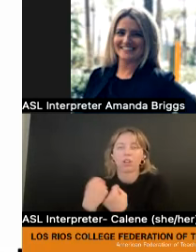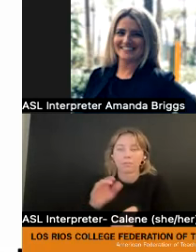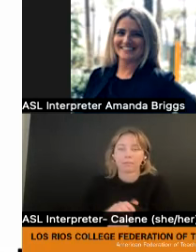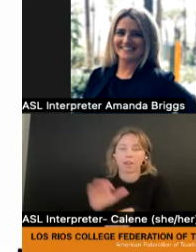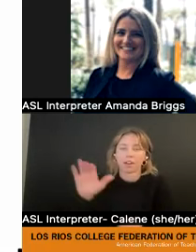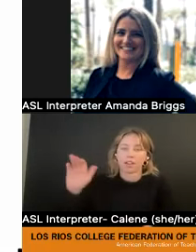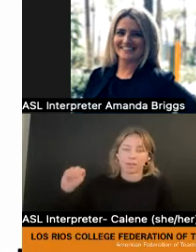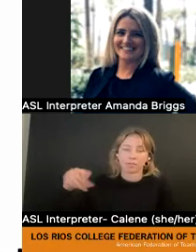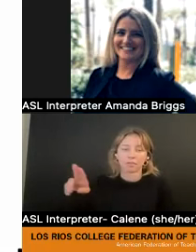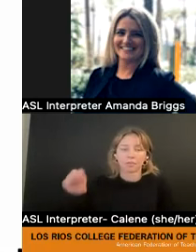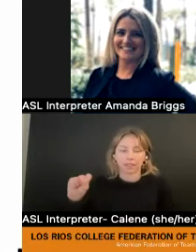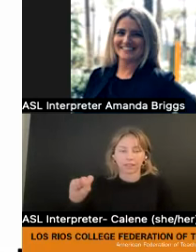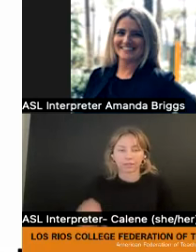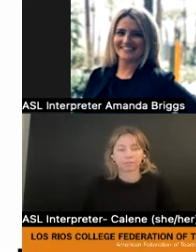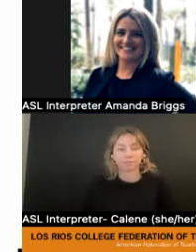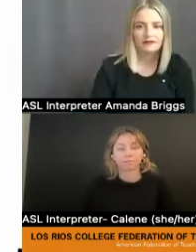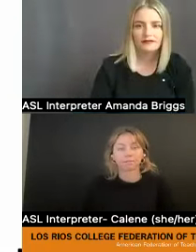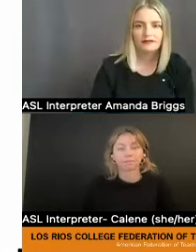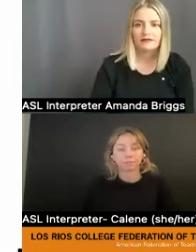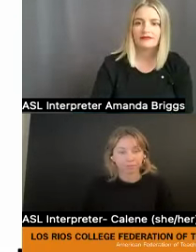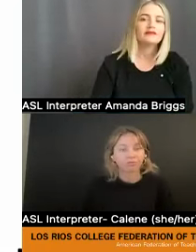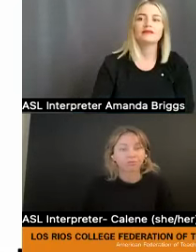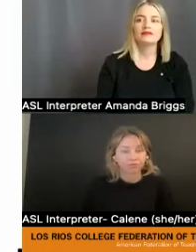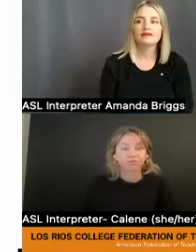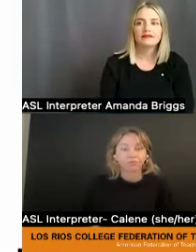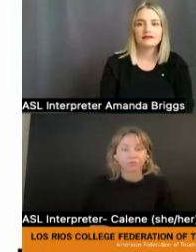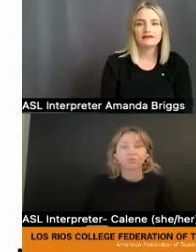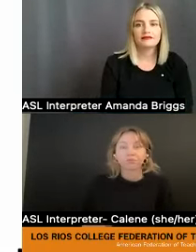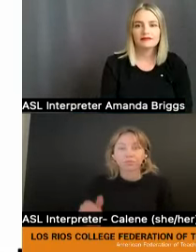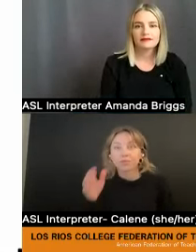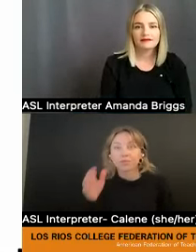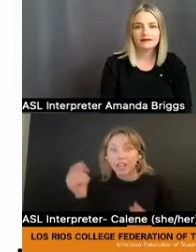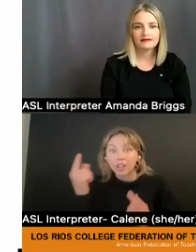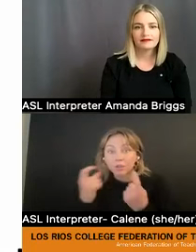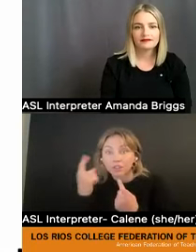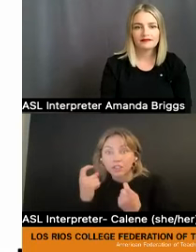Any questions about the remote work pieces here?